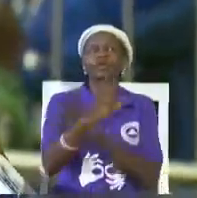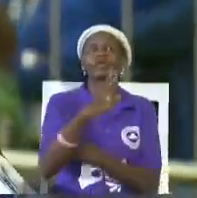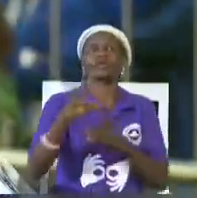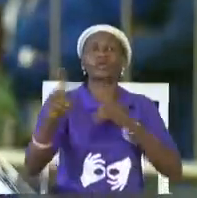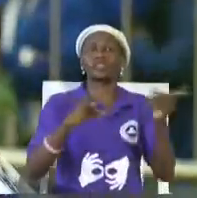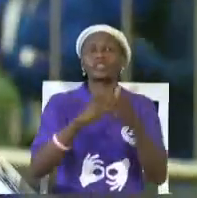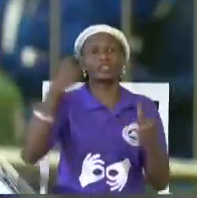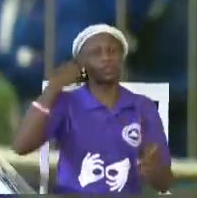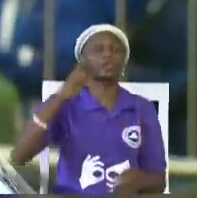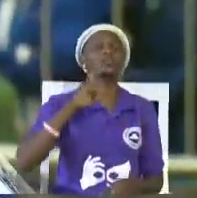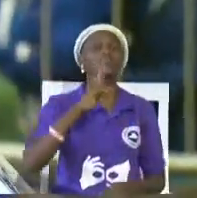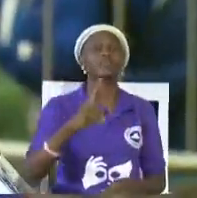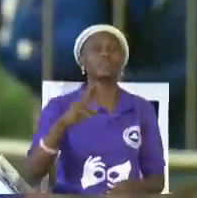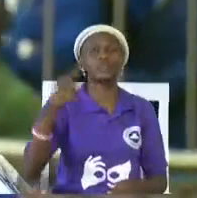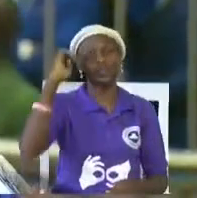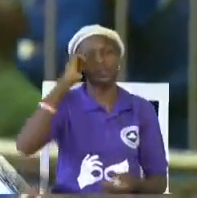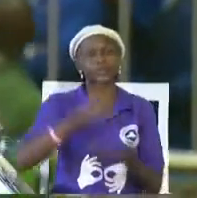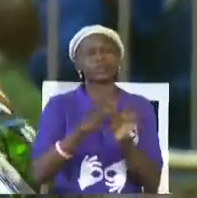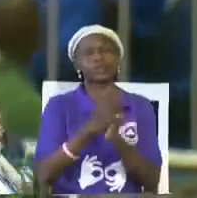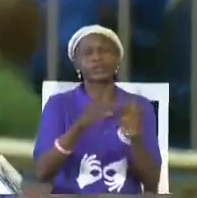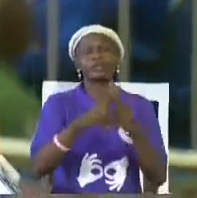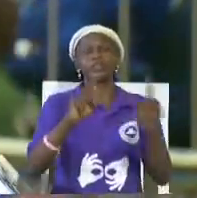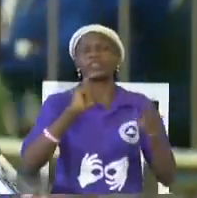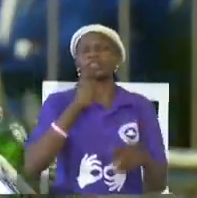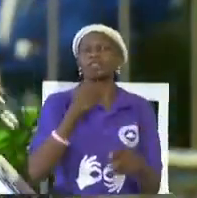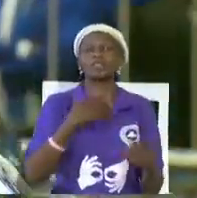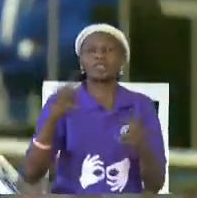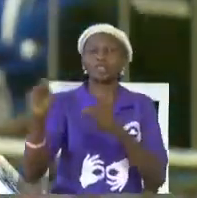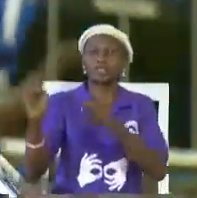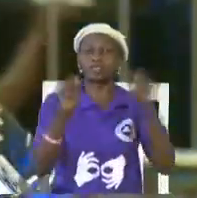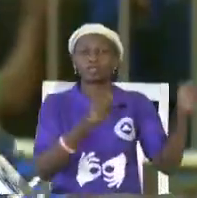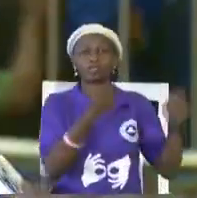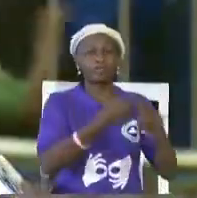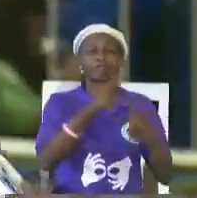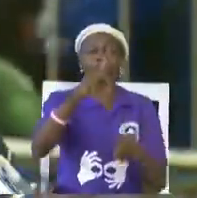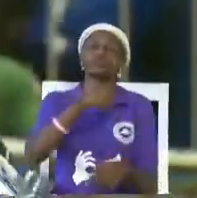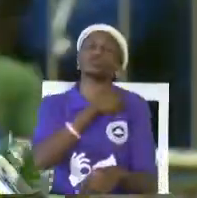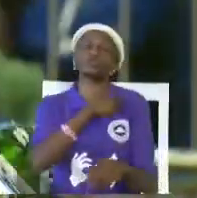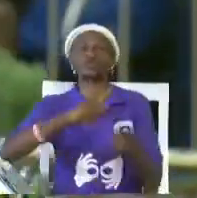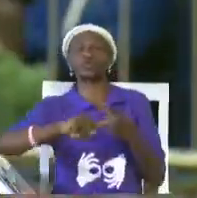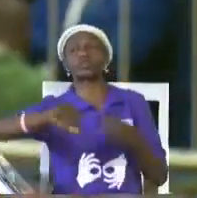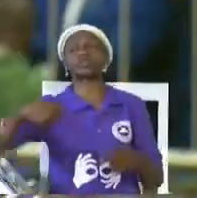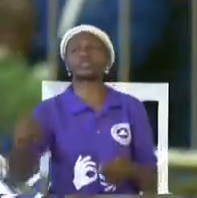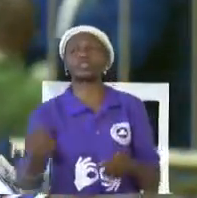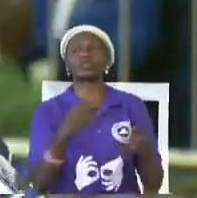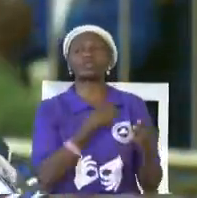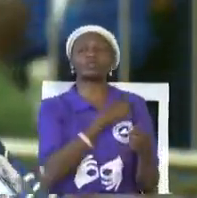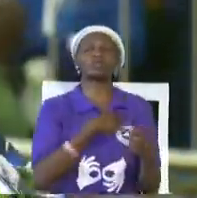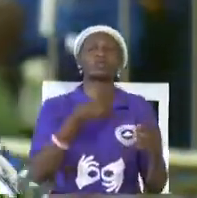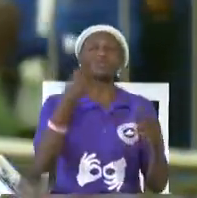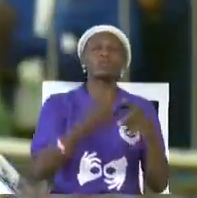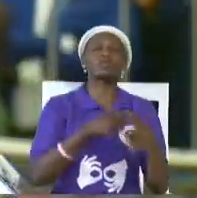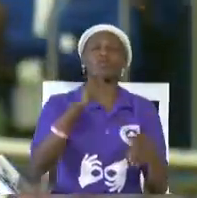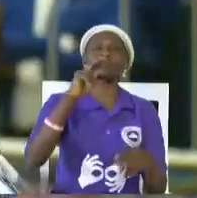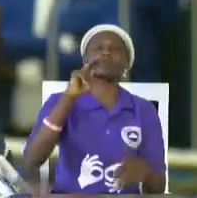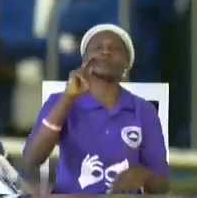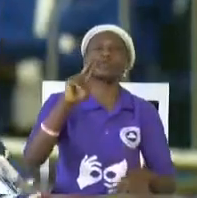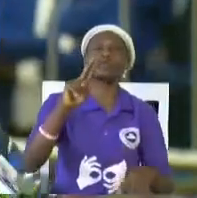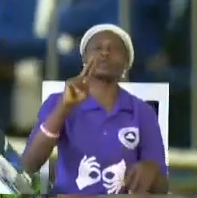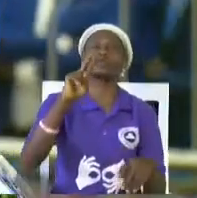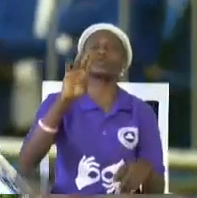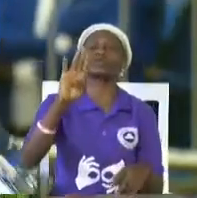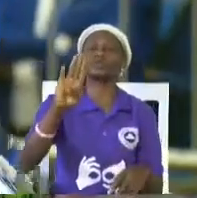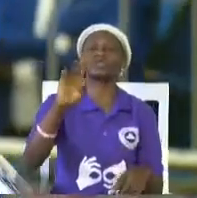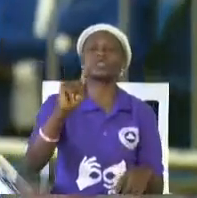me. It became so serious, I was transferred from hospital to hospital. From UBTH, it was